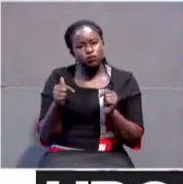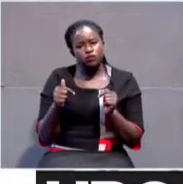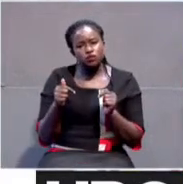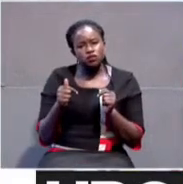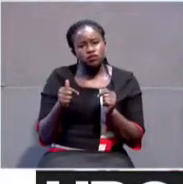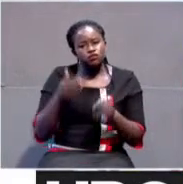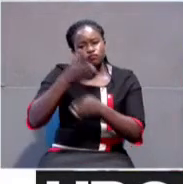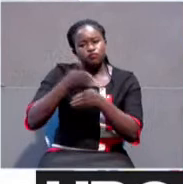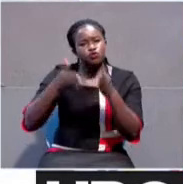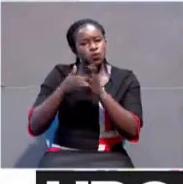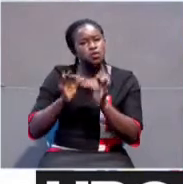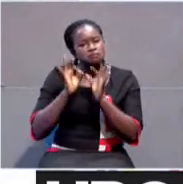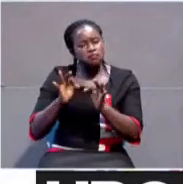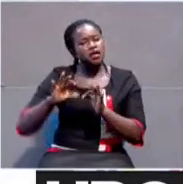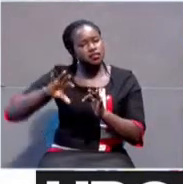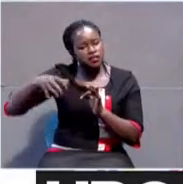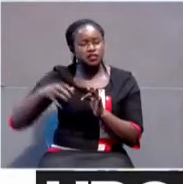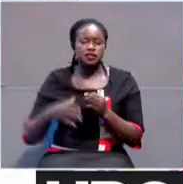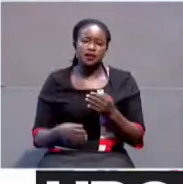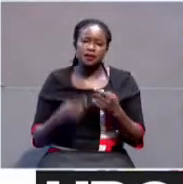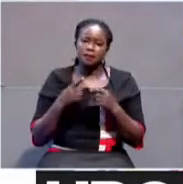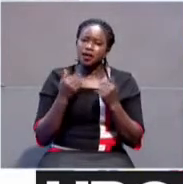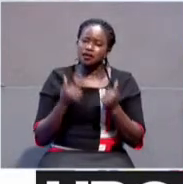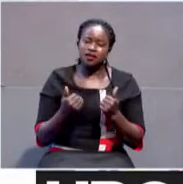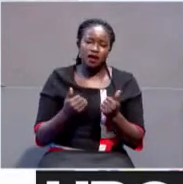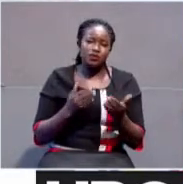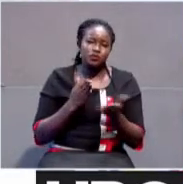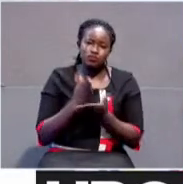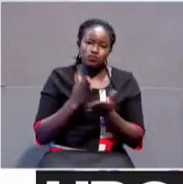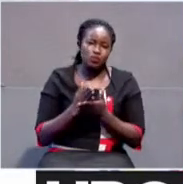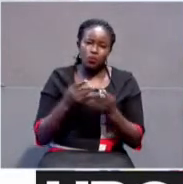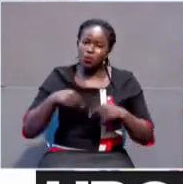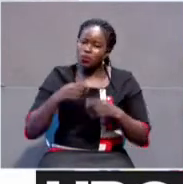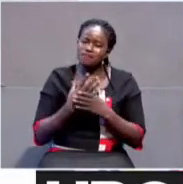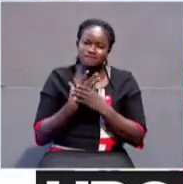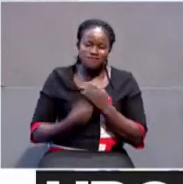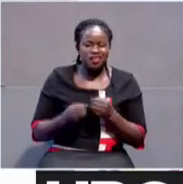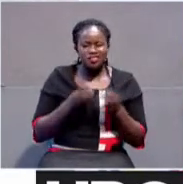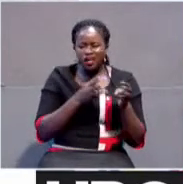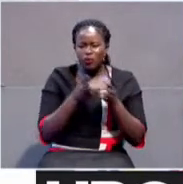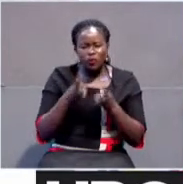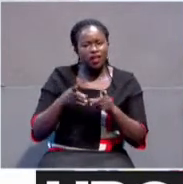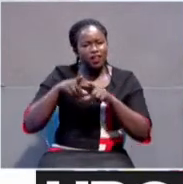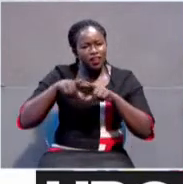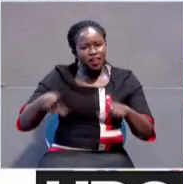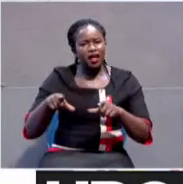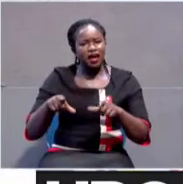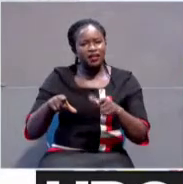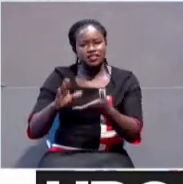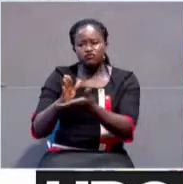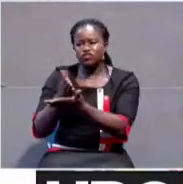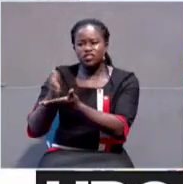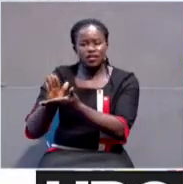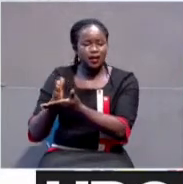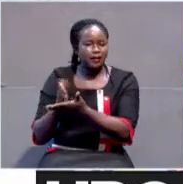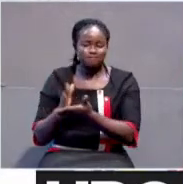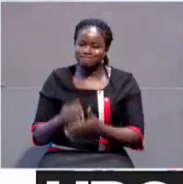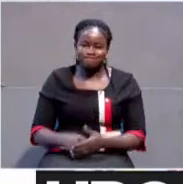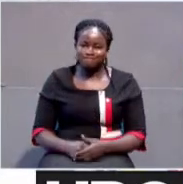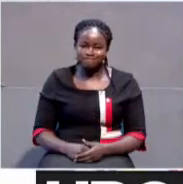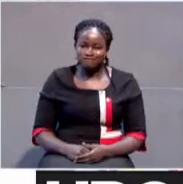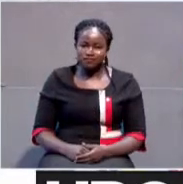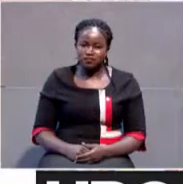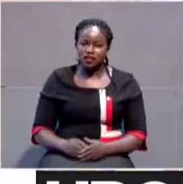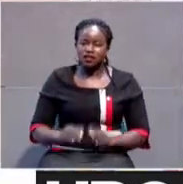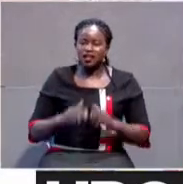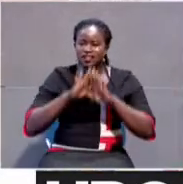city. However, it is clear that the manner by which the land was allocated was not